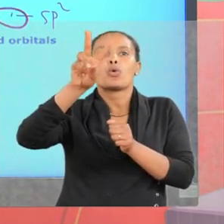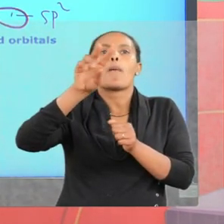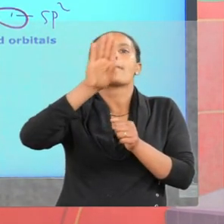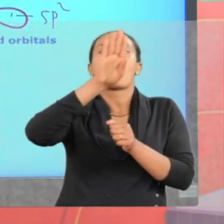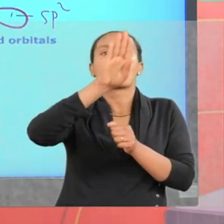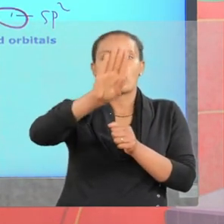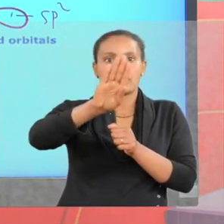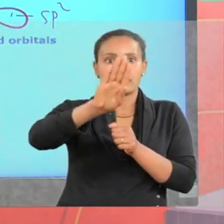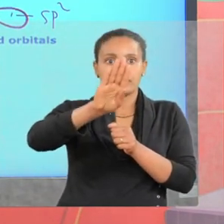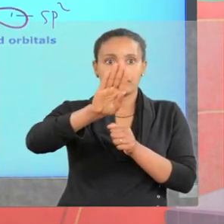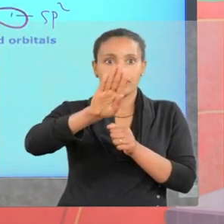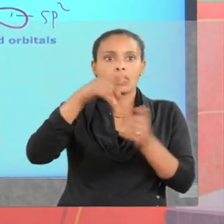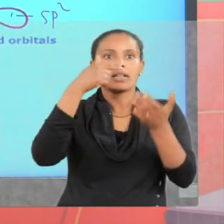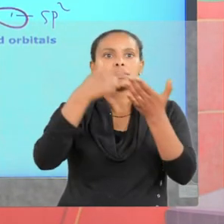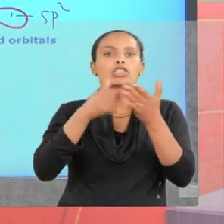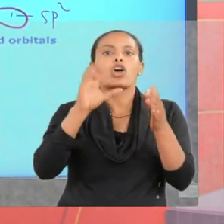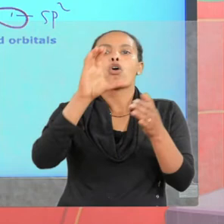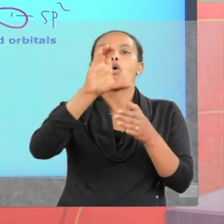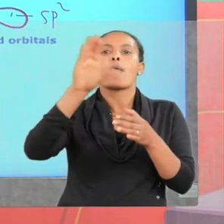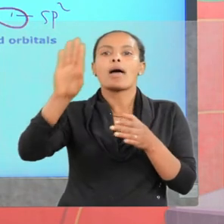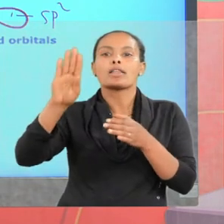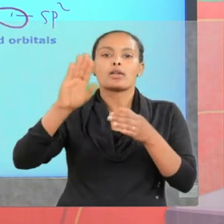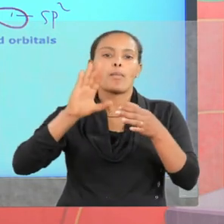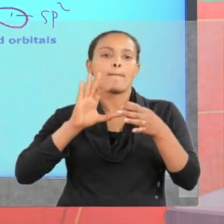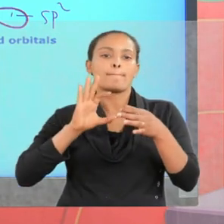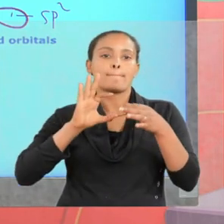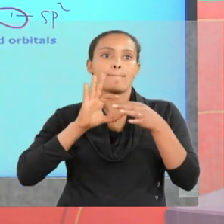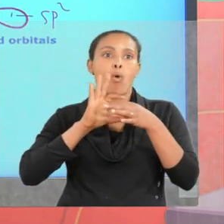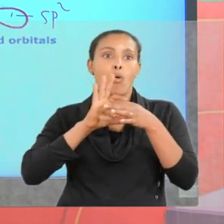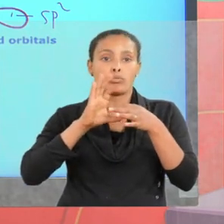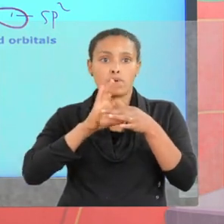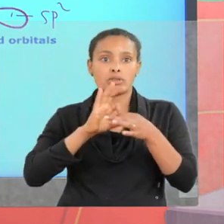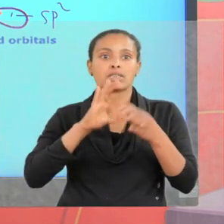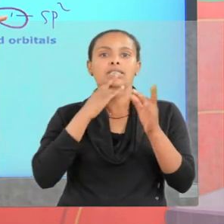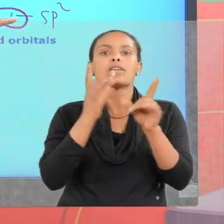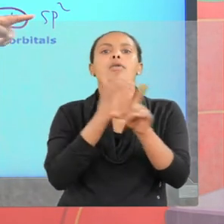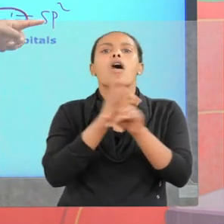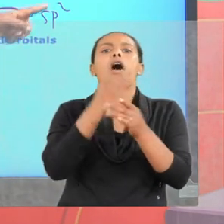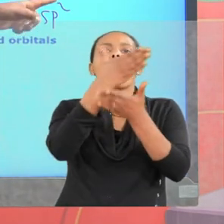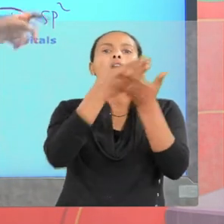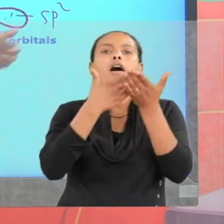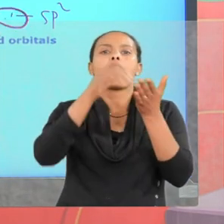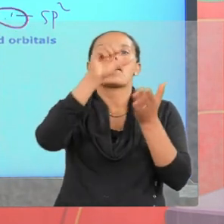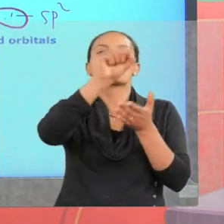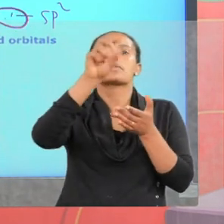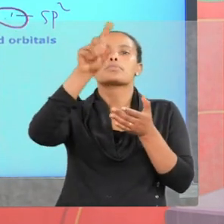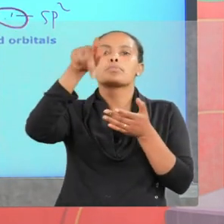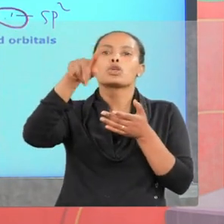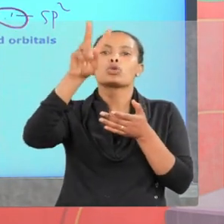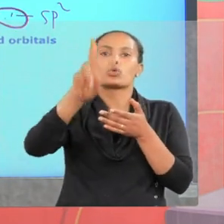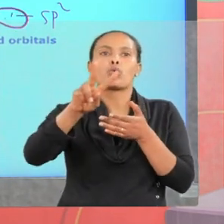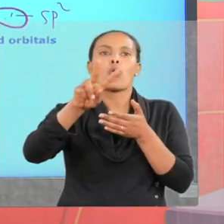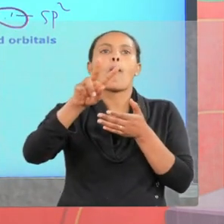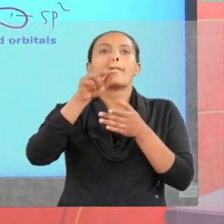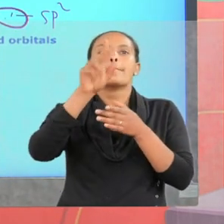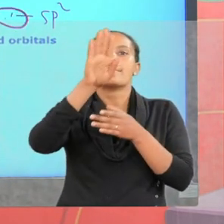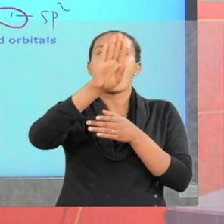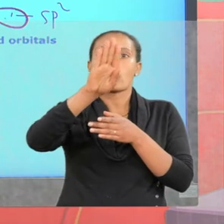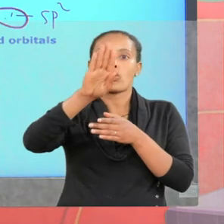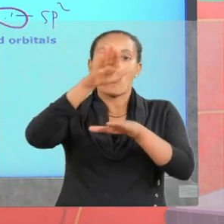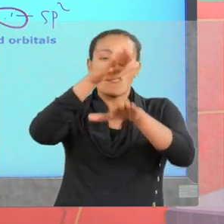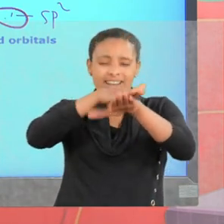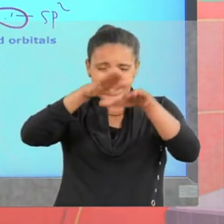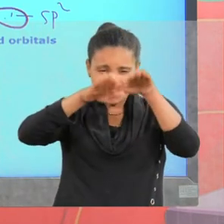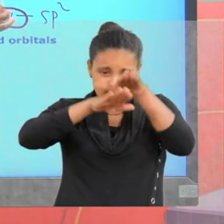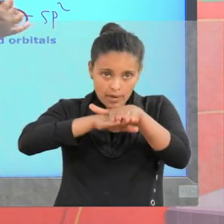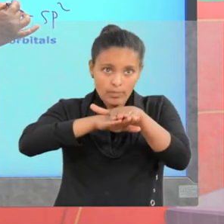boron. This covalent bond is formed when half-filled sp2 hybrid orbital of boron overlap